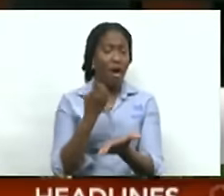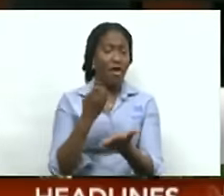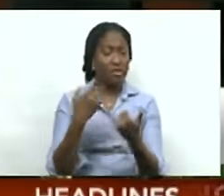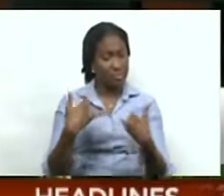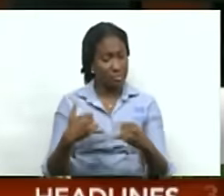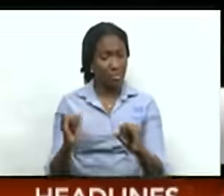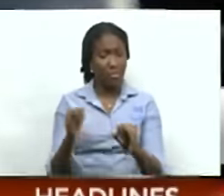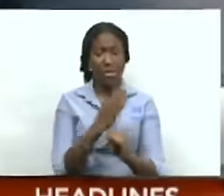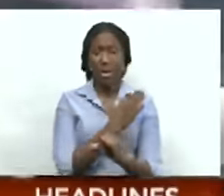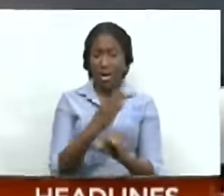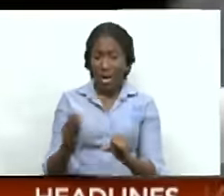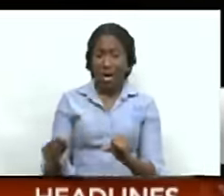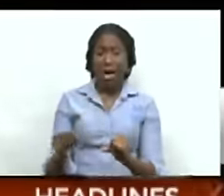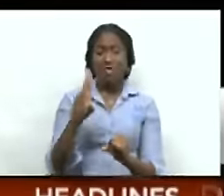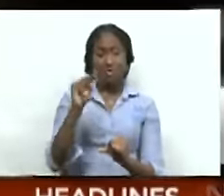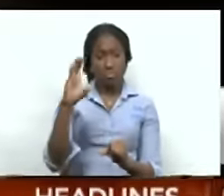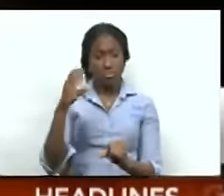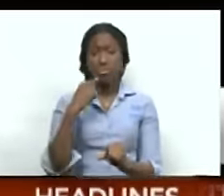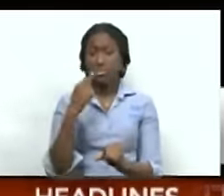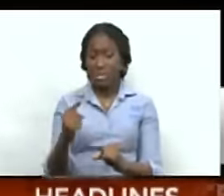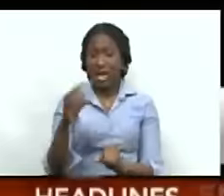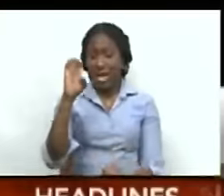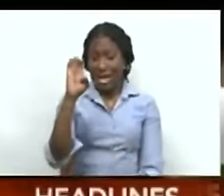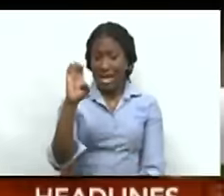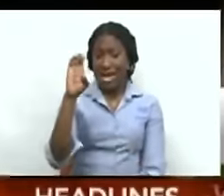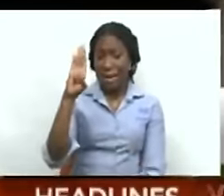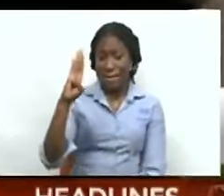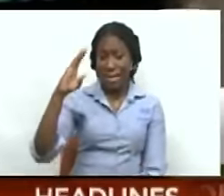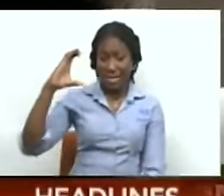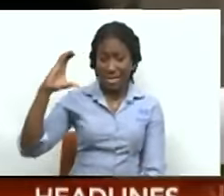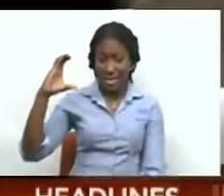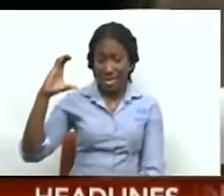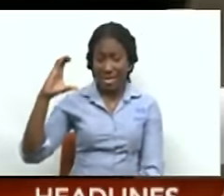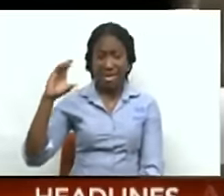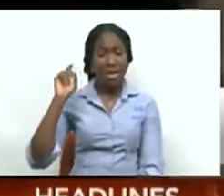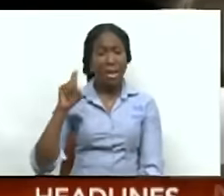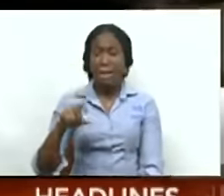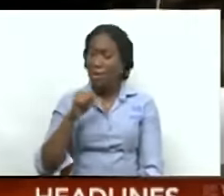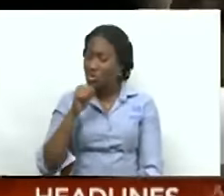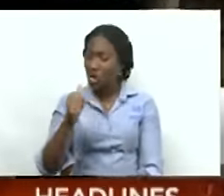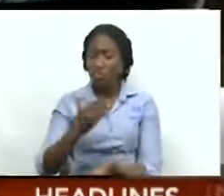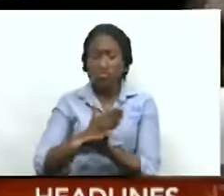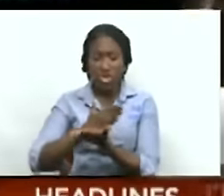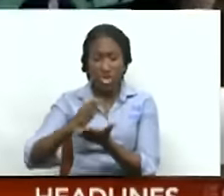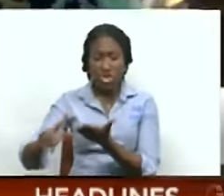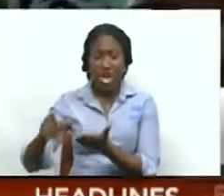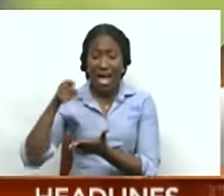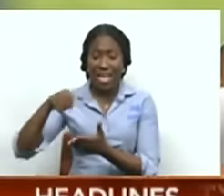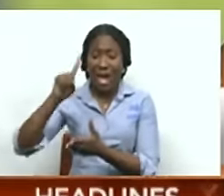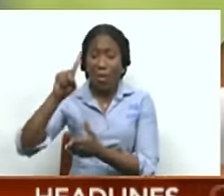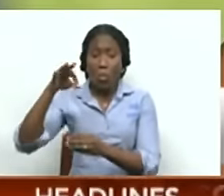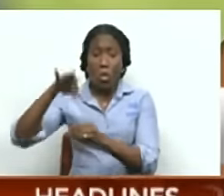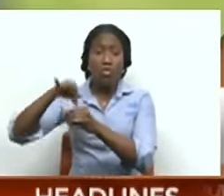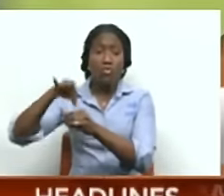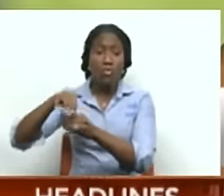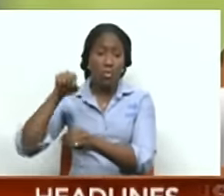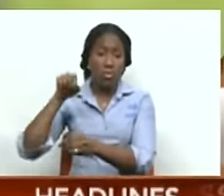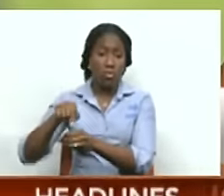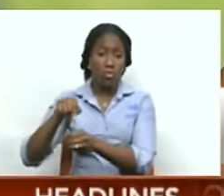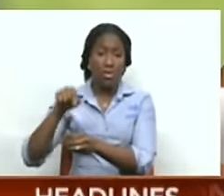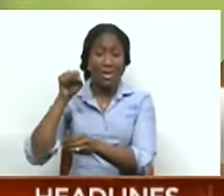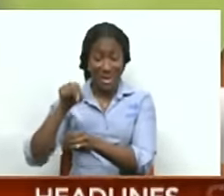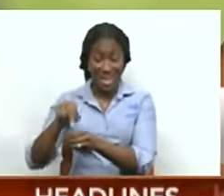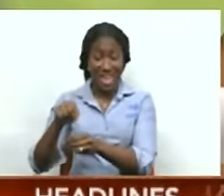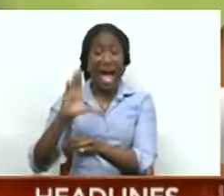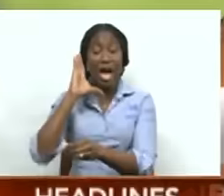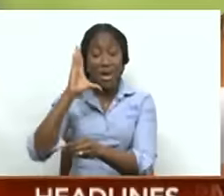the Elections and Boundaries Commission should not have rejected a special ballot for its candidate that would have broken the deadlock that emerged